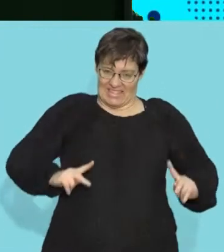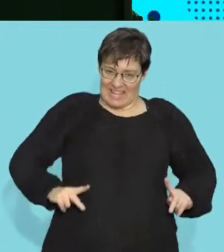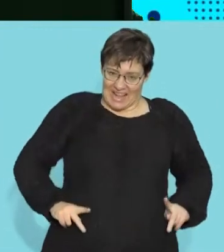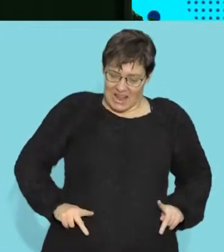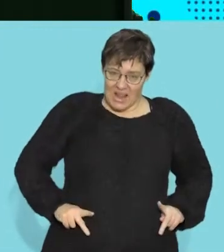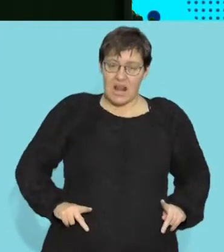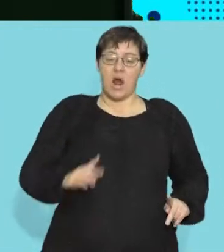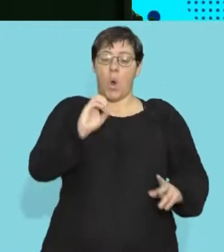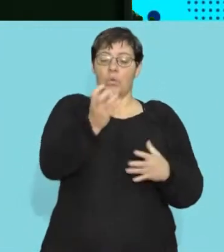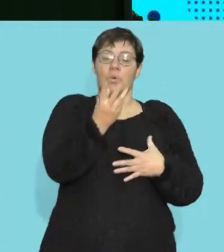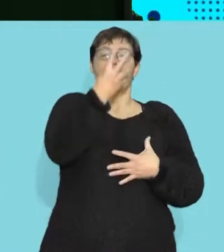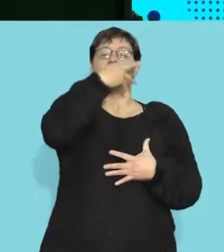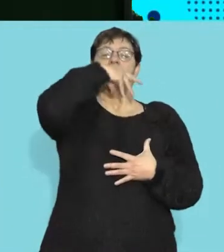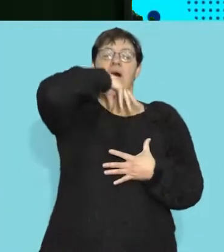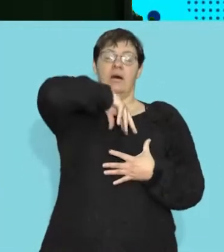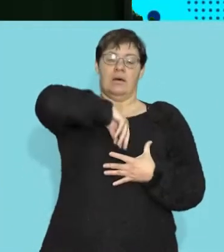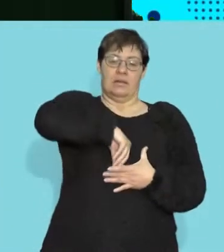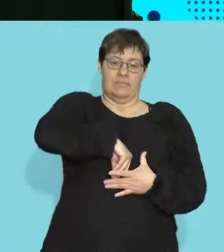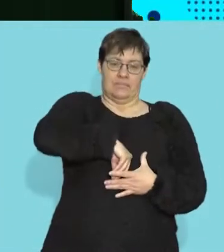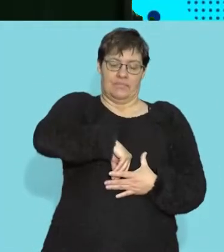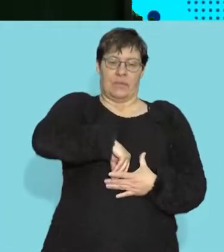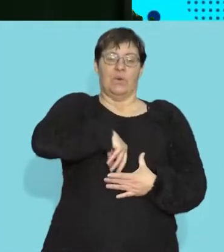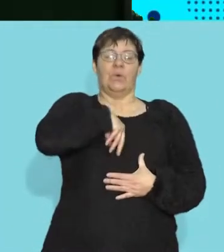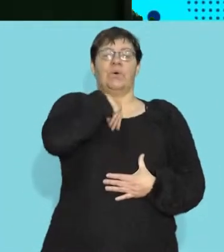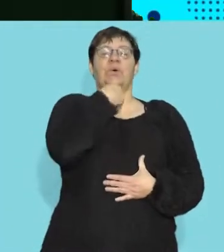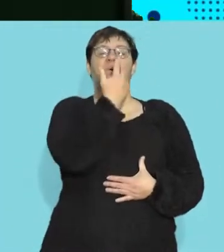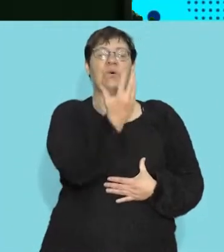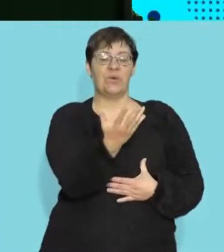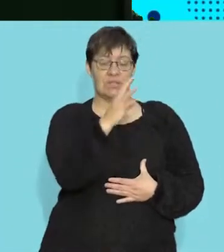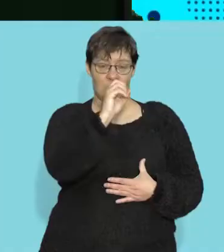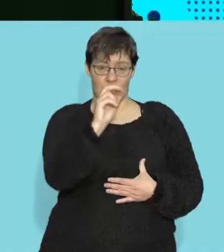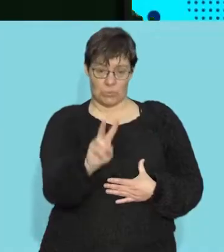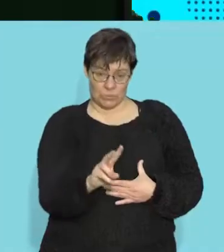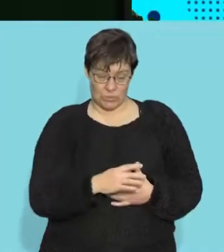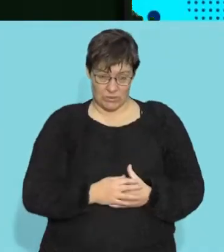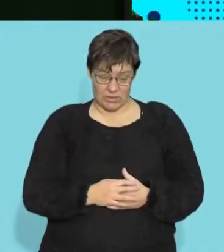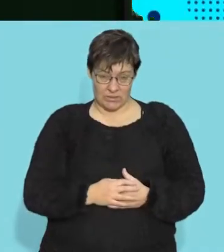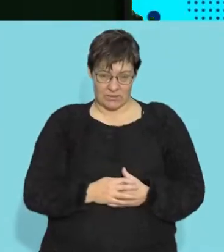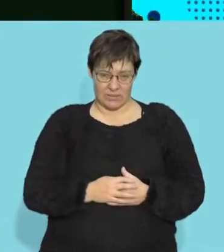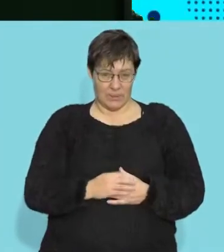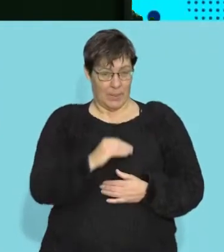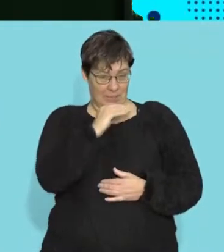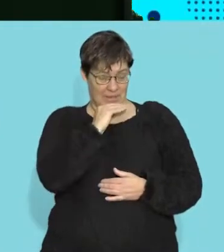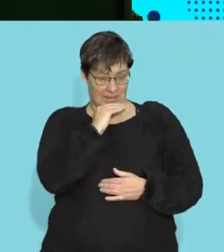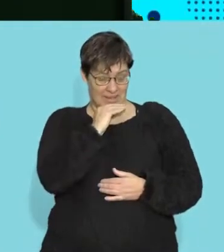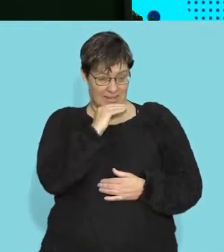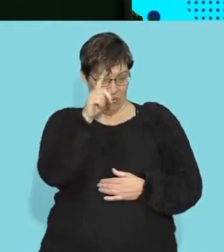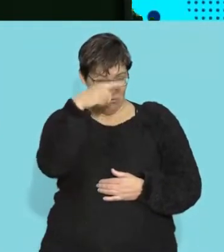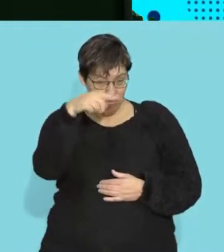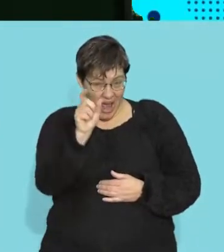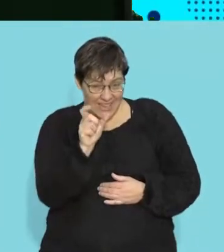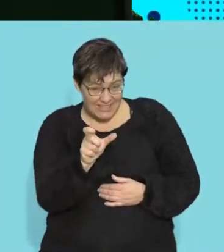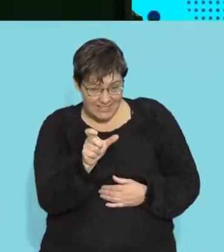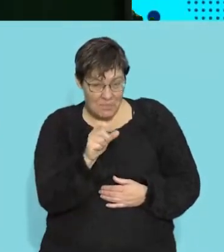air into the lungs and taking carbon dioxide out. And that is not, right, that is not gaseous